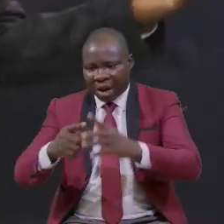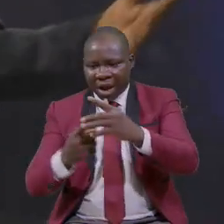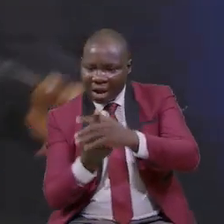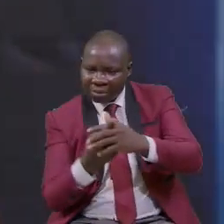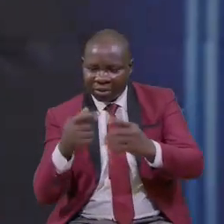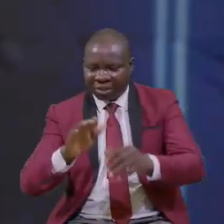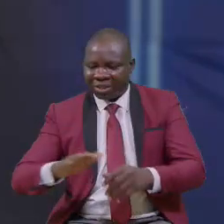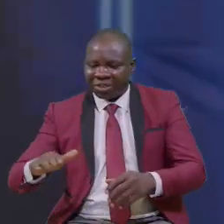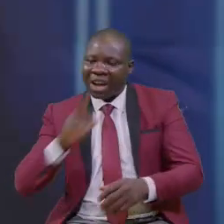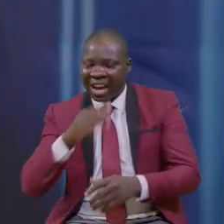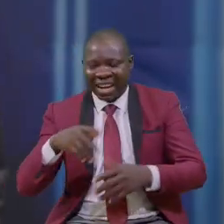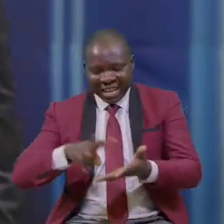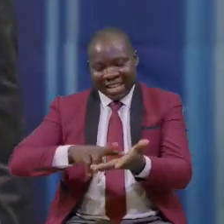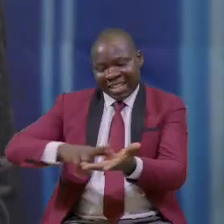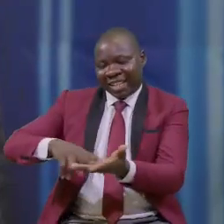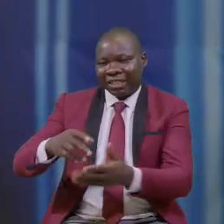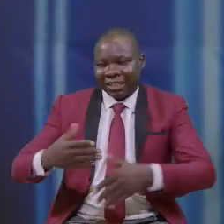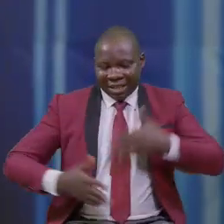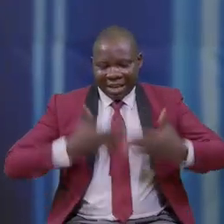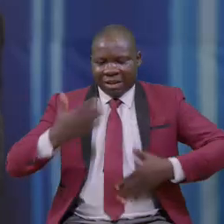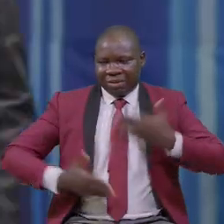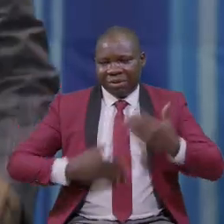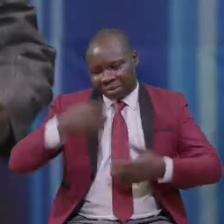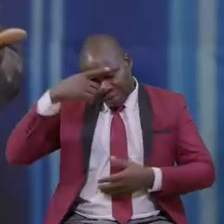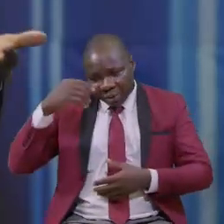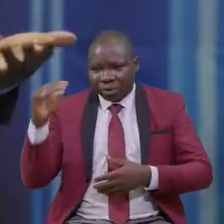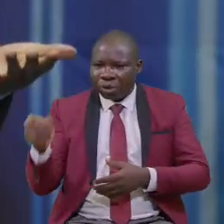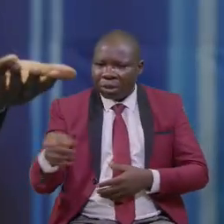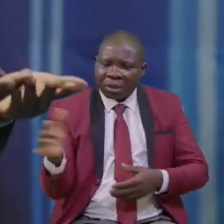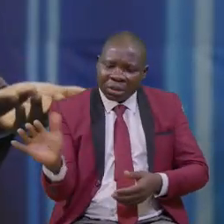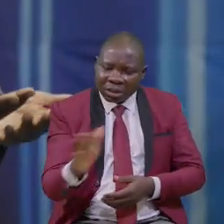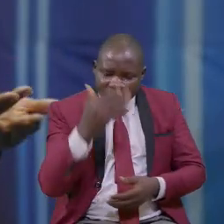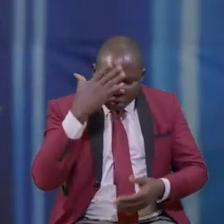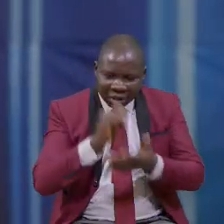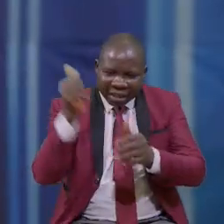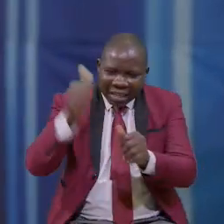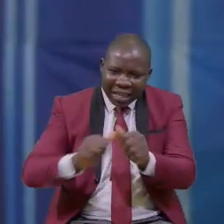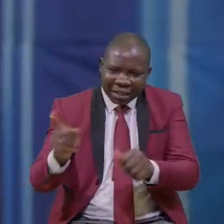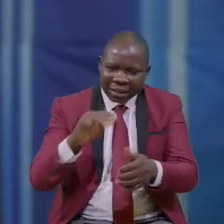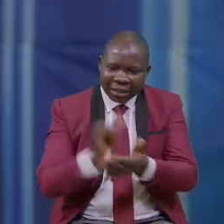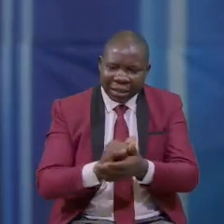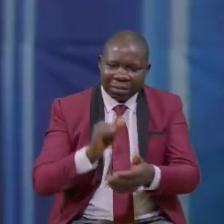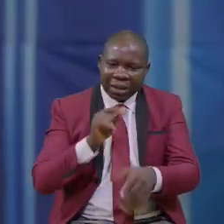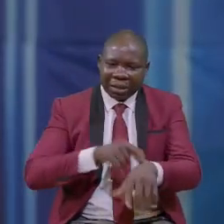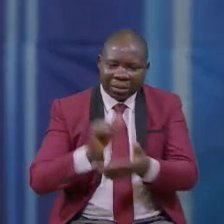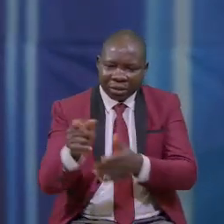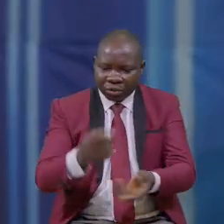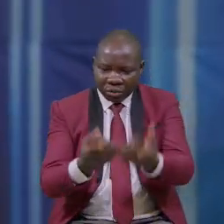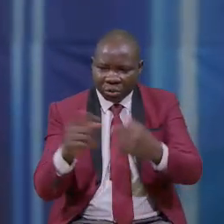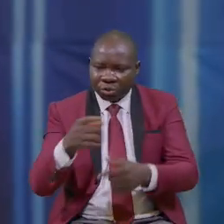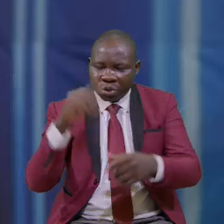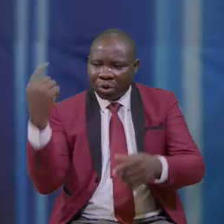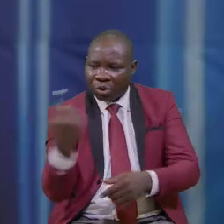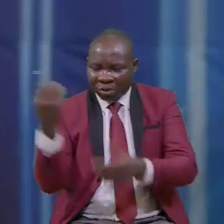dancing and rejoicing because they know every time he comes, he always brings a present to us. That's like the grace